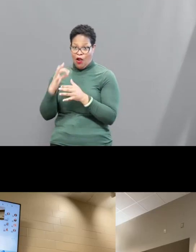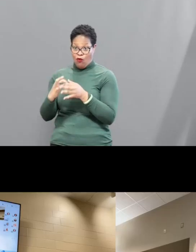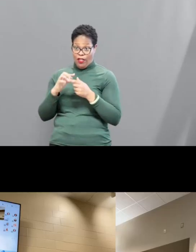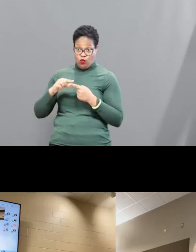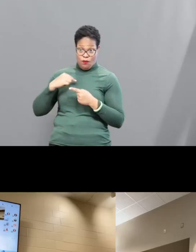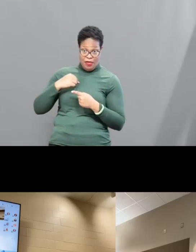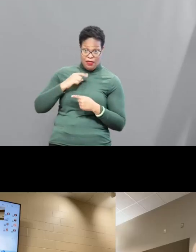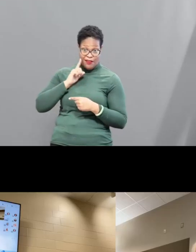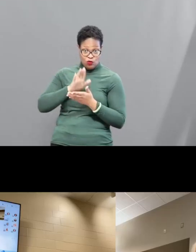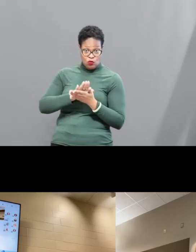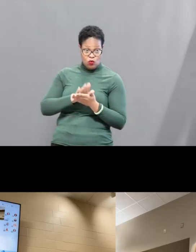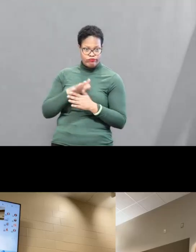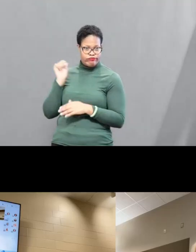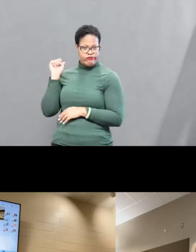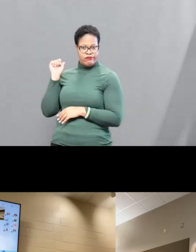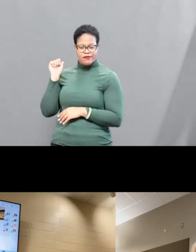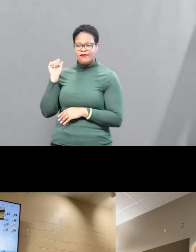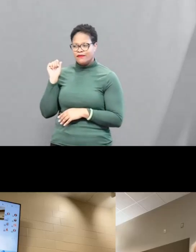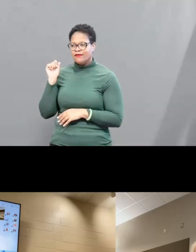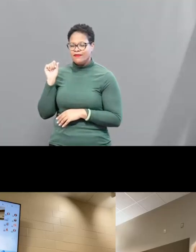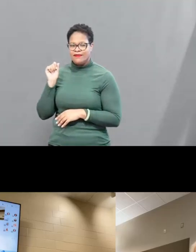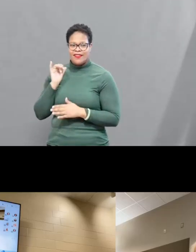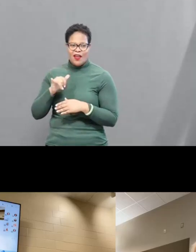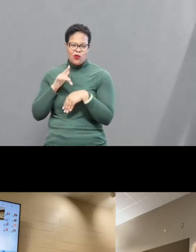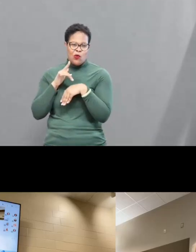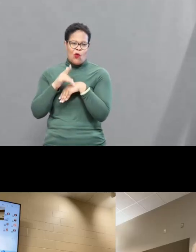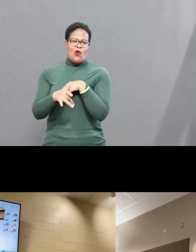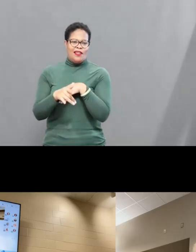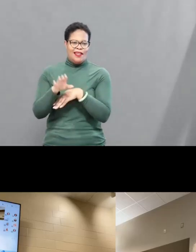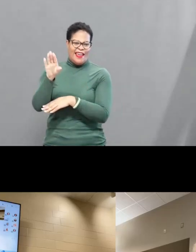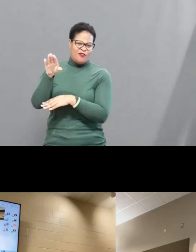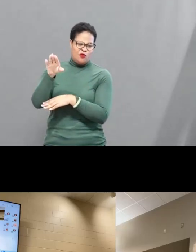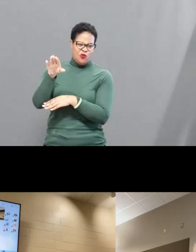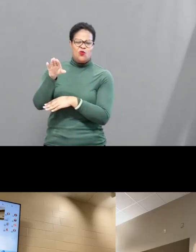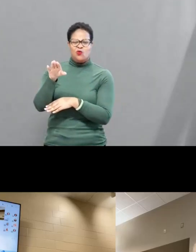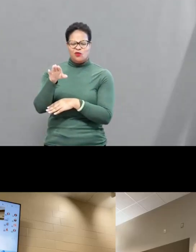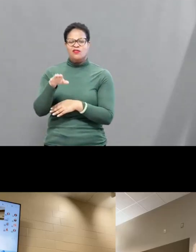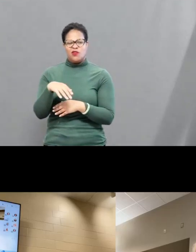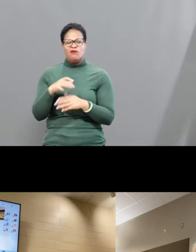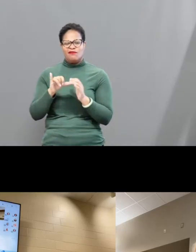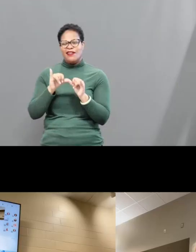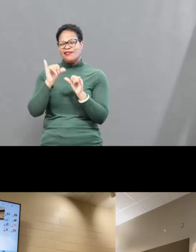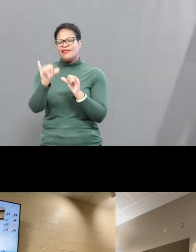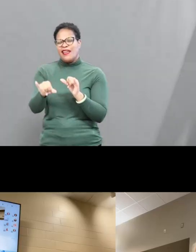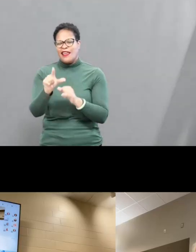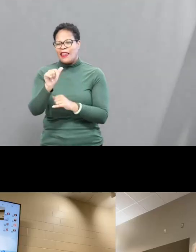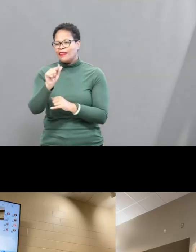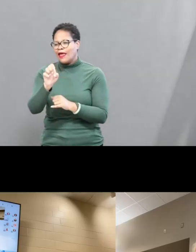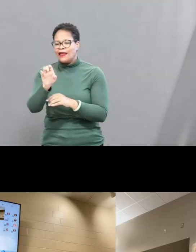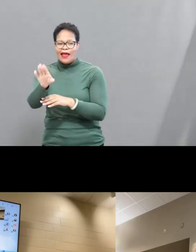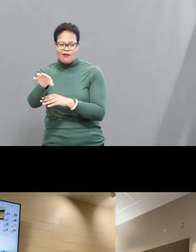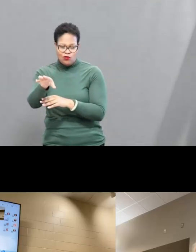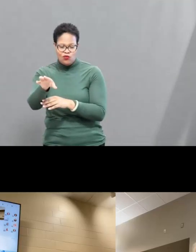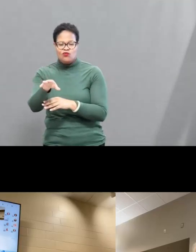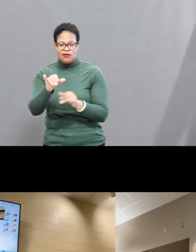me or our school. And that was in the early afternoon. So I stayed to the late afternoon. And I